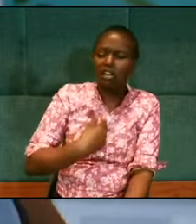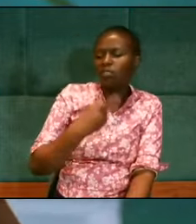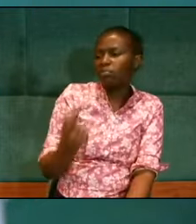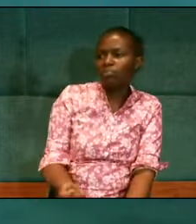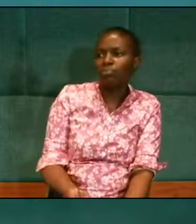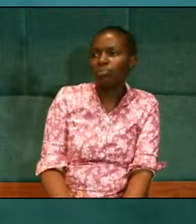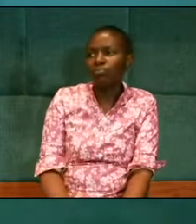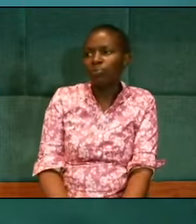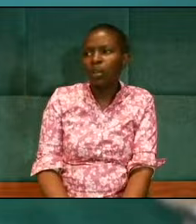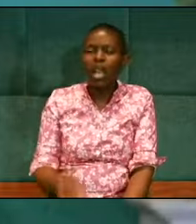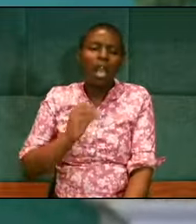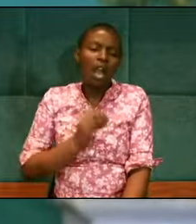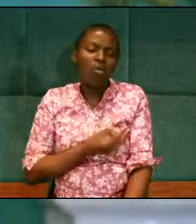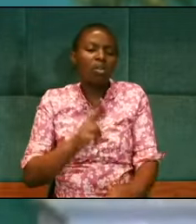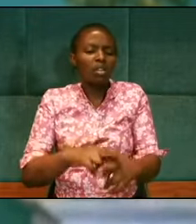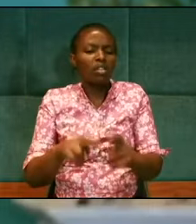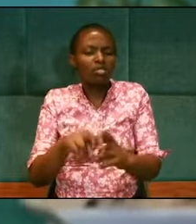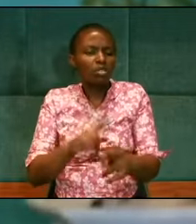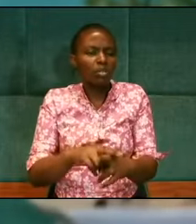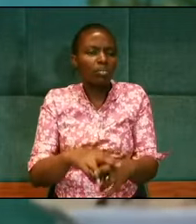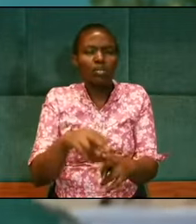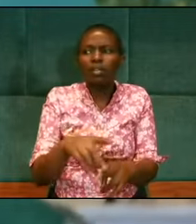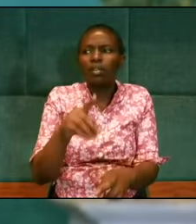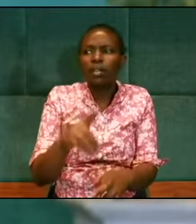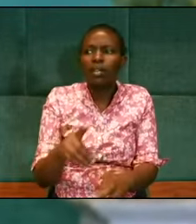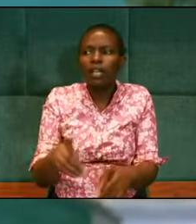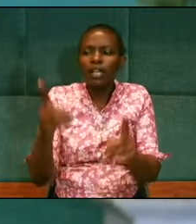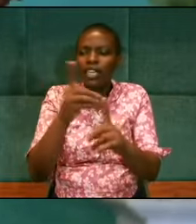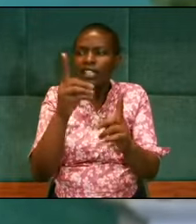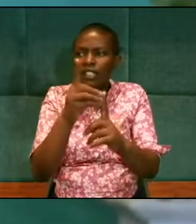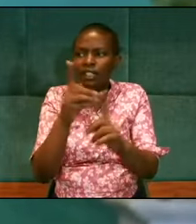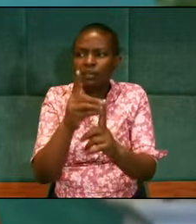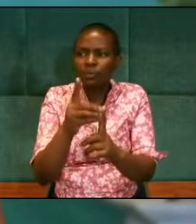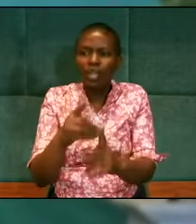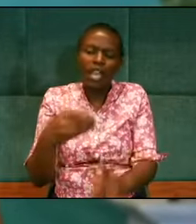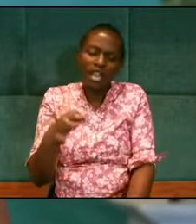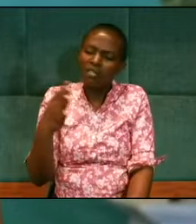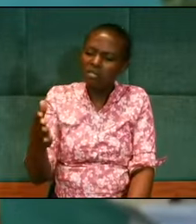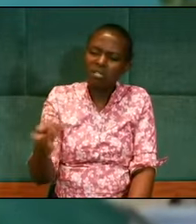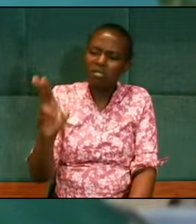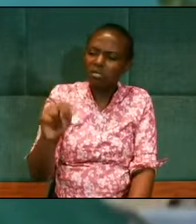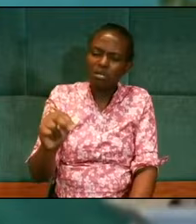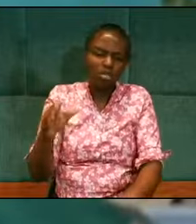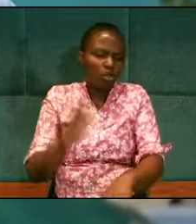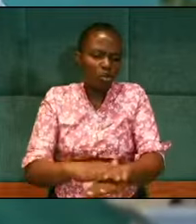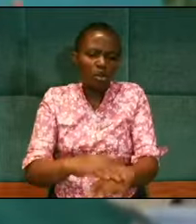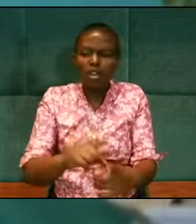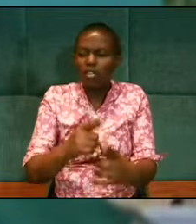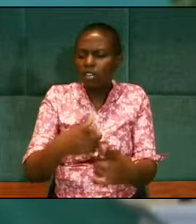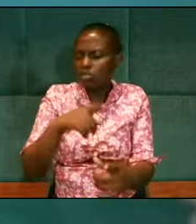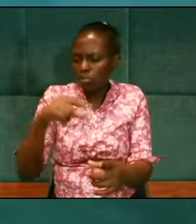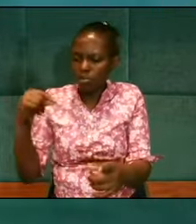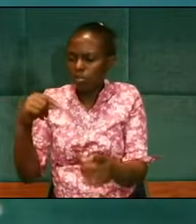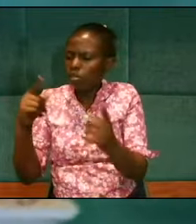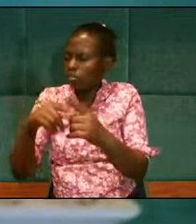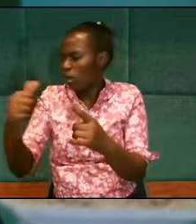Today's dating culture teaches young men and women, if he's not good for you, leave him and go for somebody else. If she's not good for you, leave him and go for somebody else. So our daughters